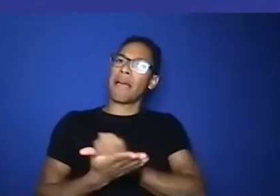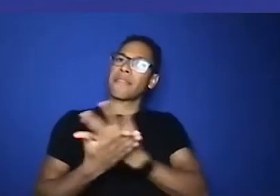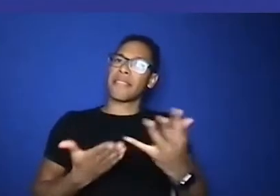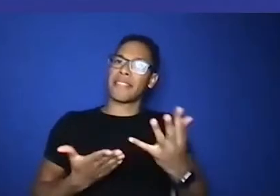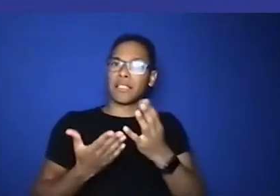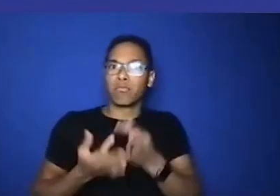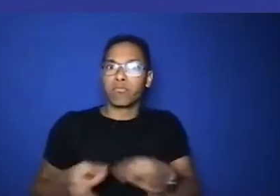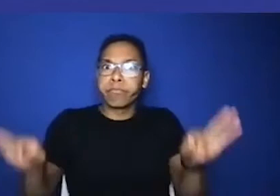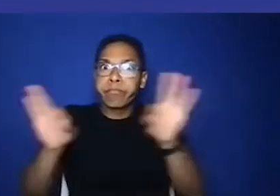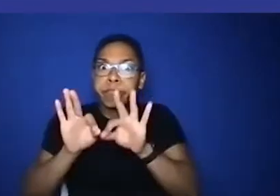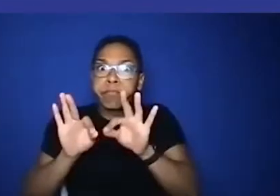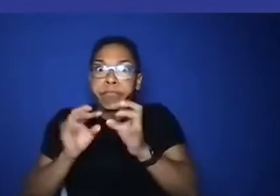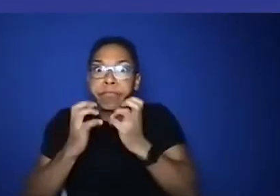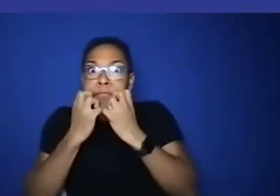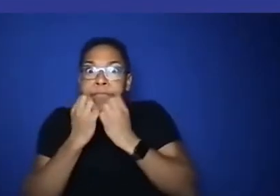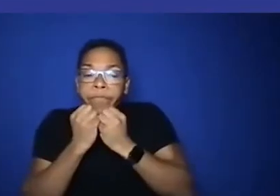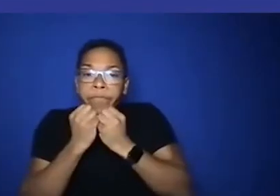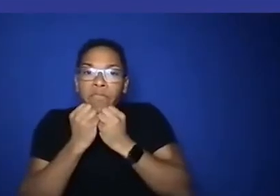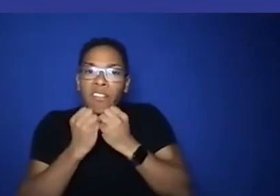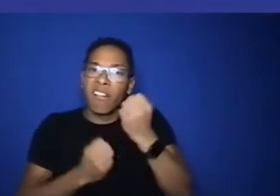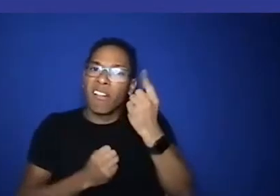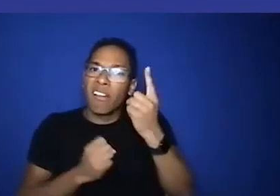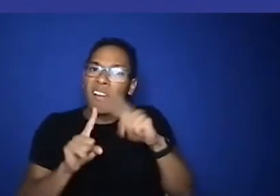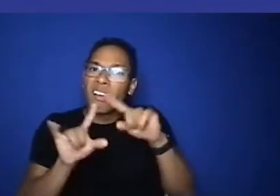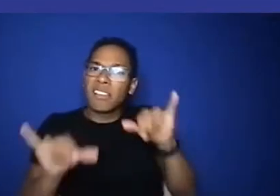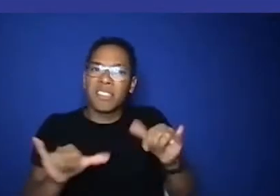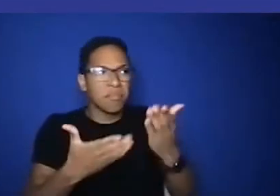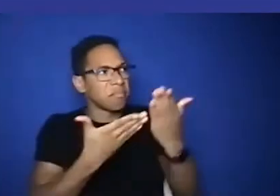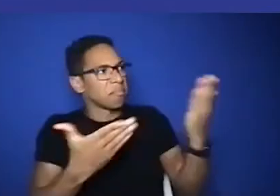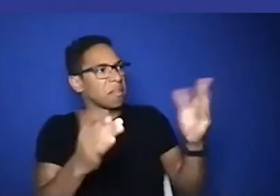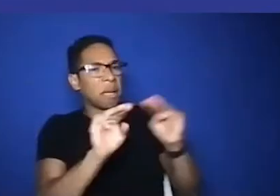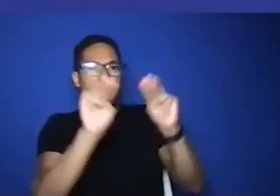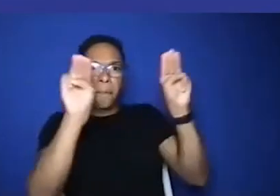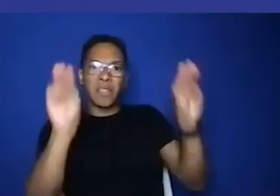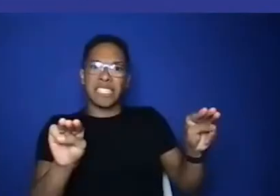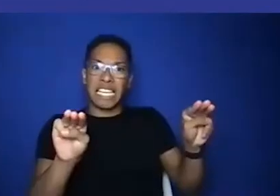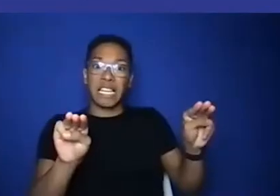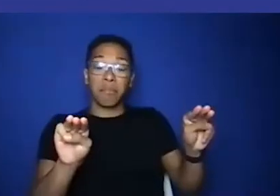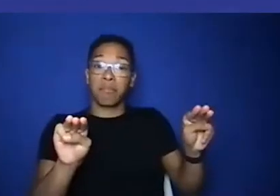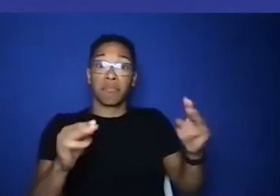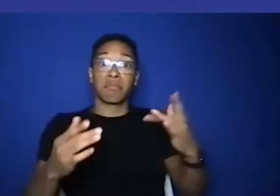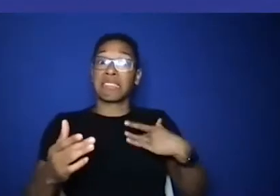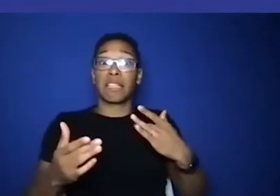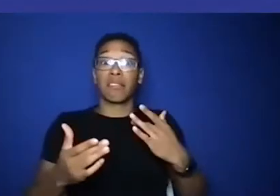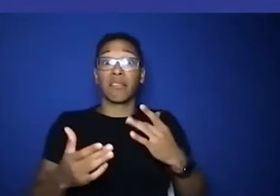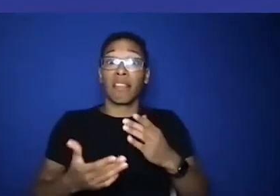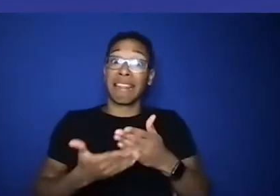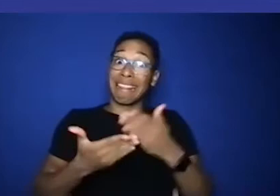seen museums, archives, libraries take sacred things and make them profane in a way.